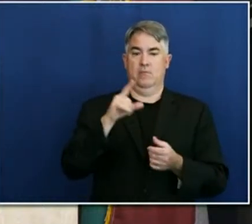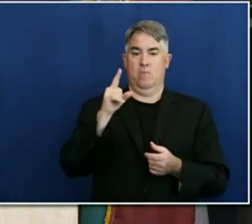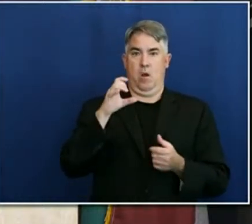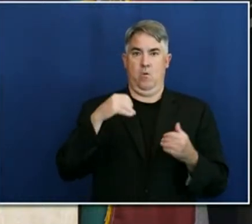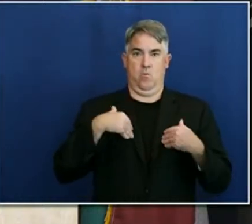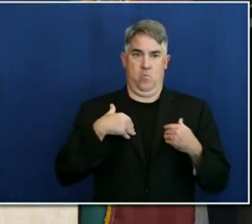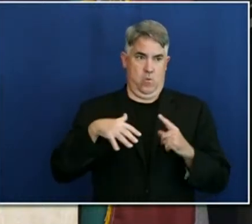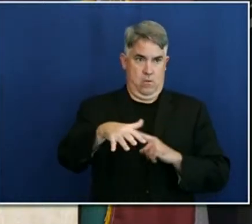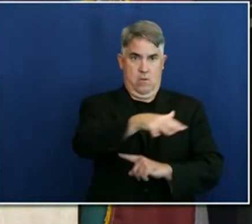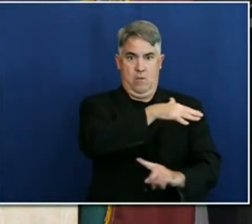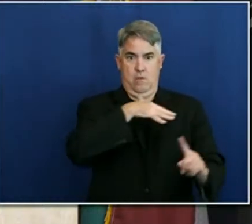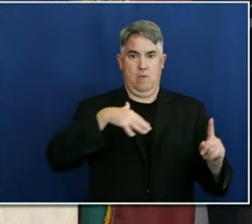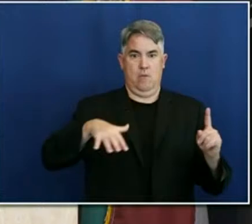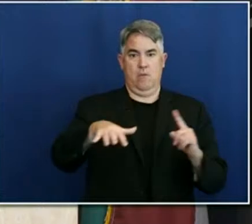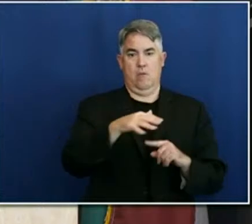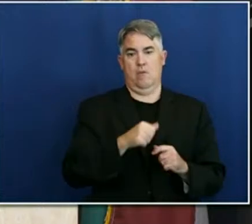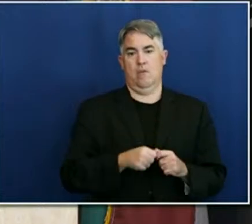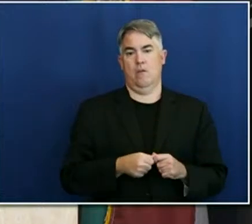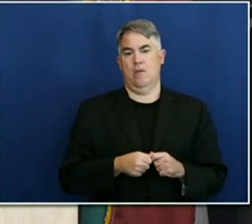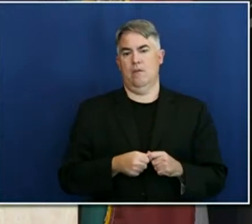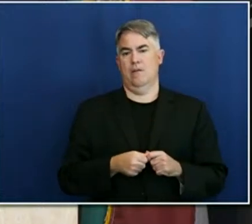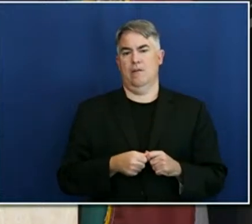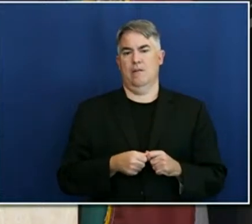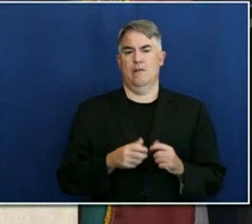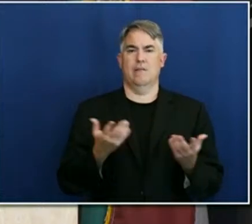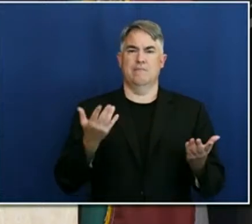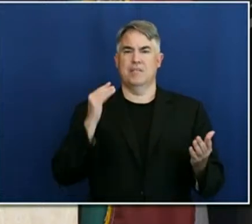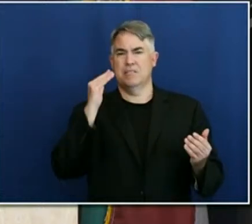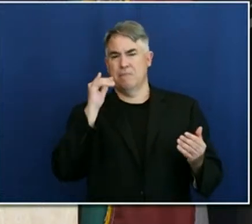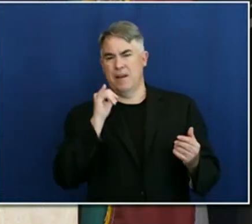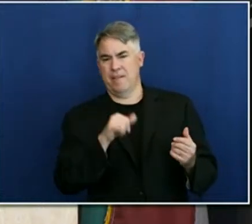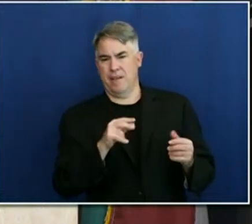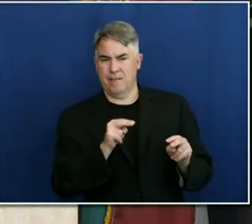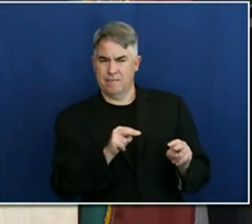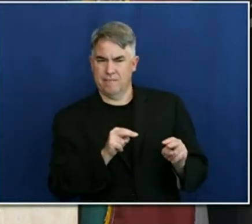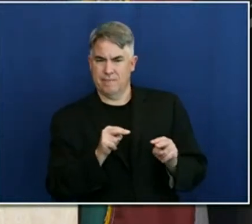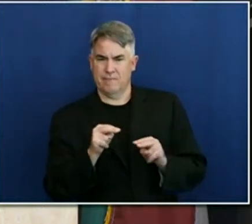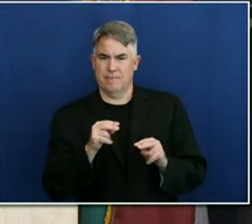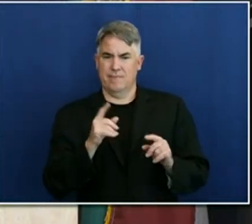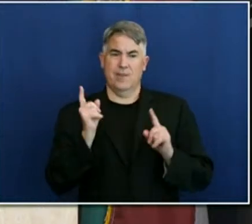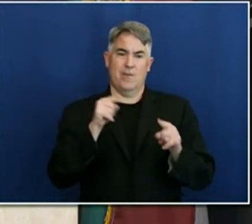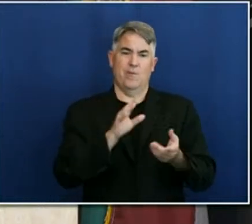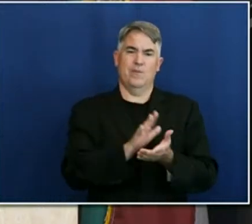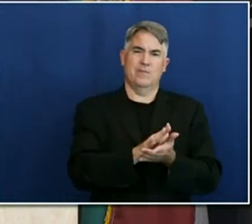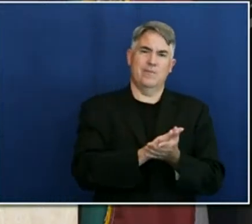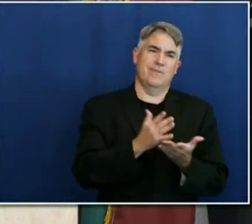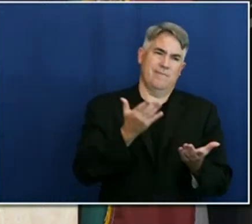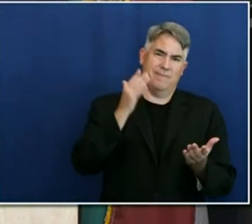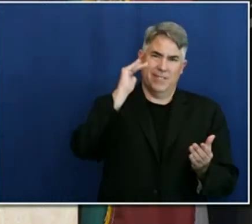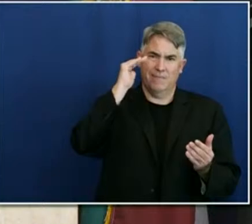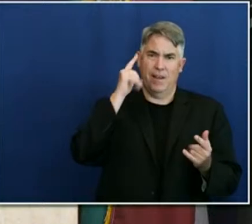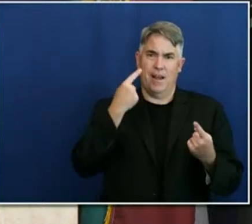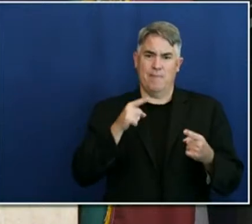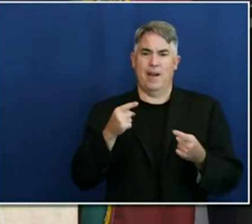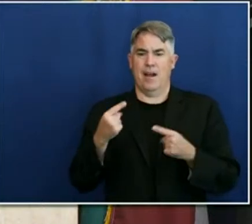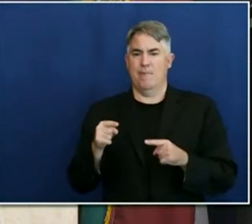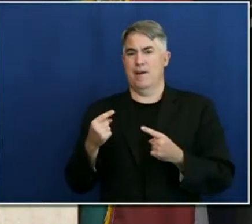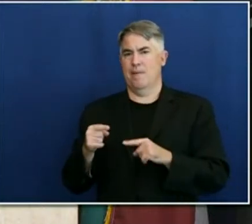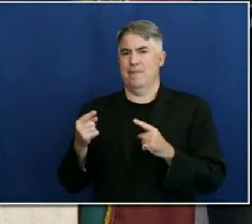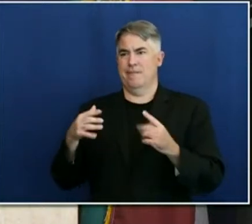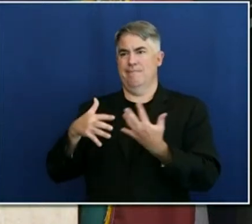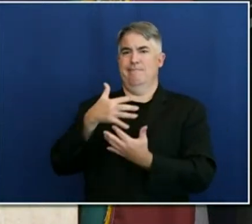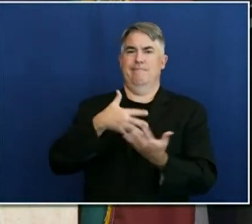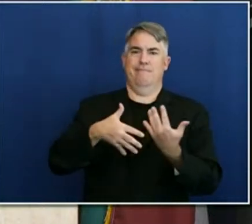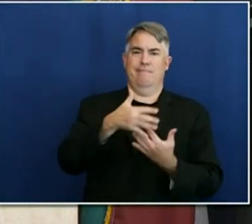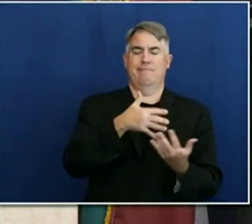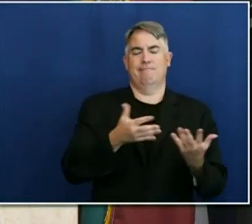kids beginning to go back and a really significantly large number of school-age kids in San Diego County, the vast majority who are back at